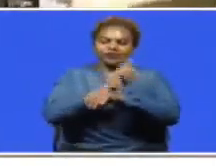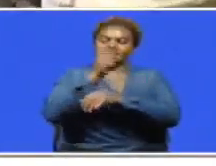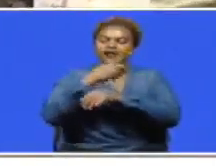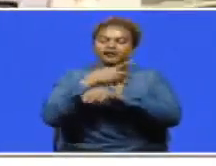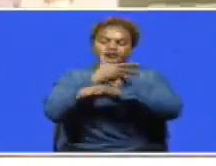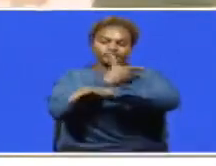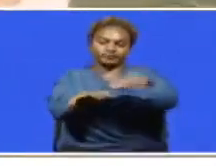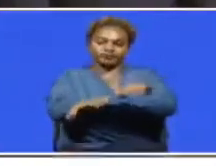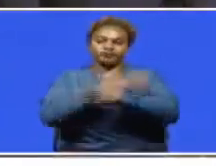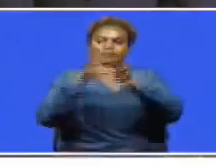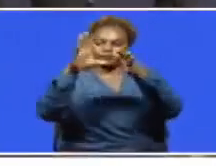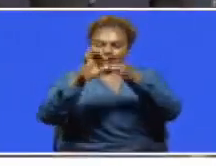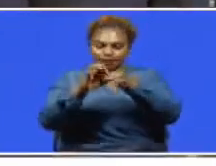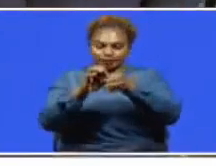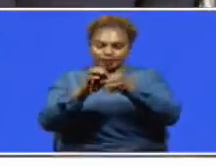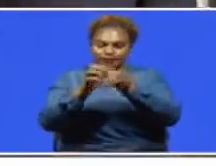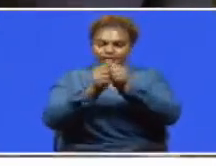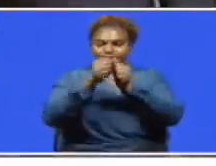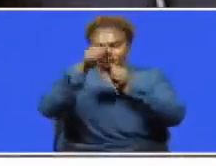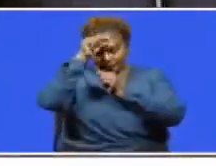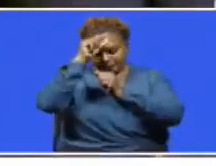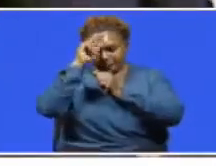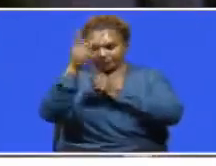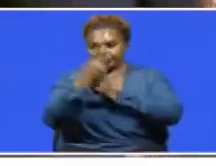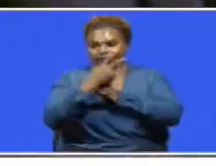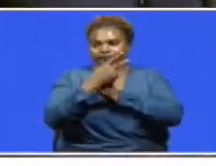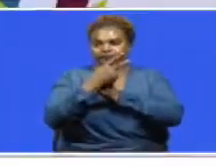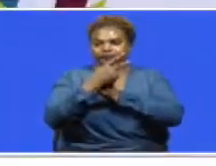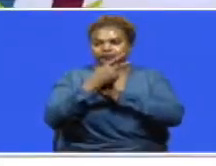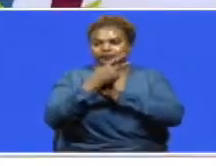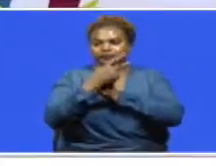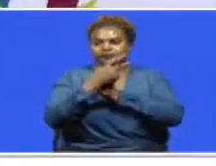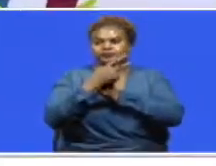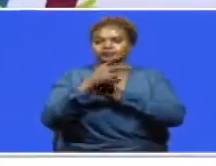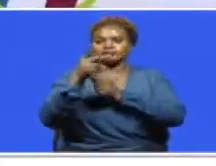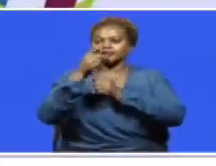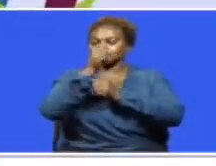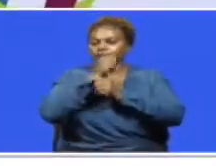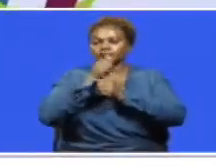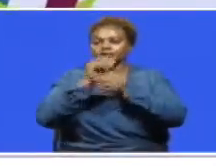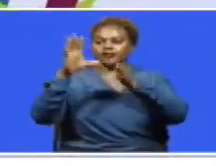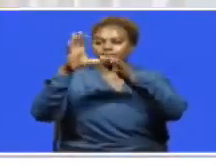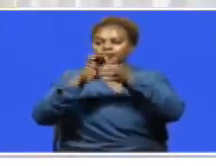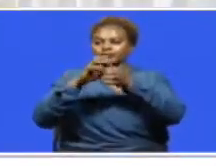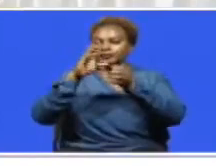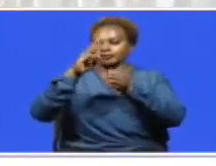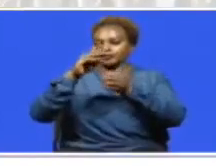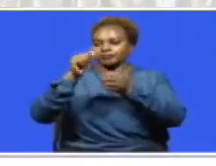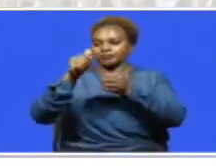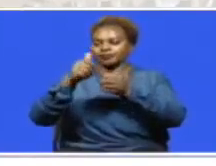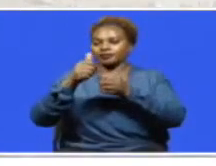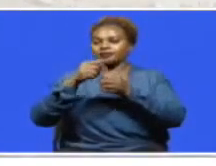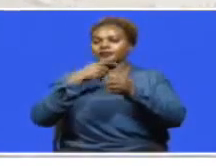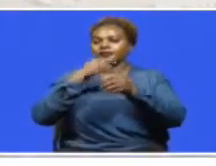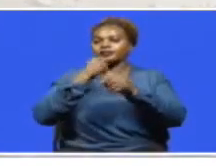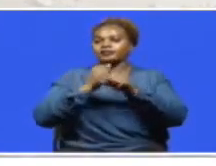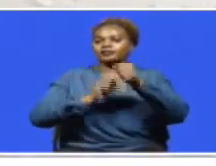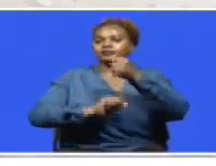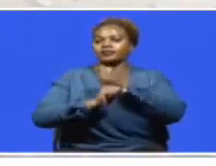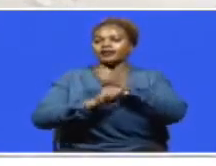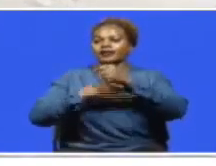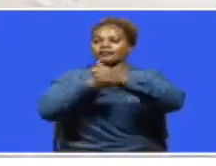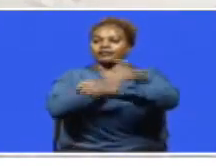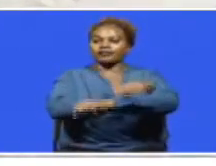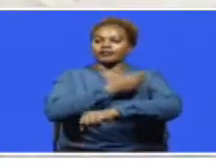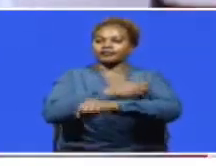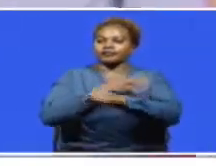of vaccination partnership with the government of Kenya. The Kenya Private Sector Alliance, KEPSA, targets to assist in